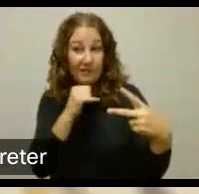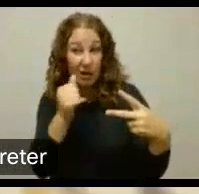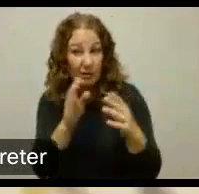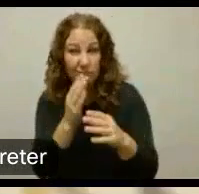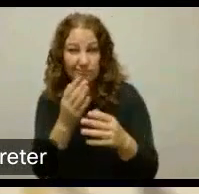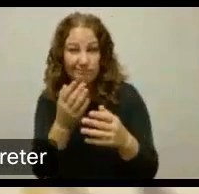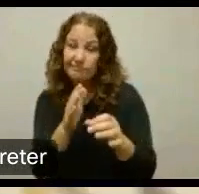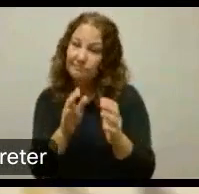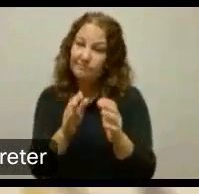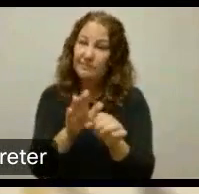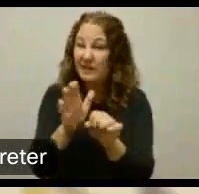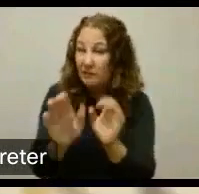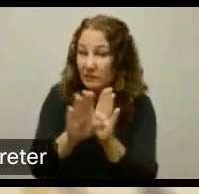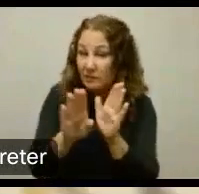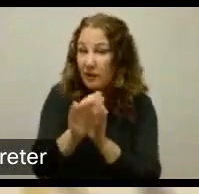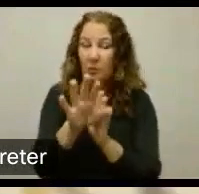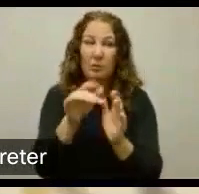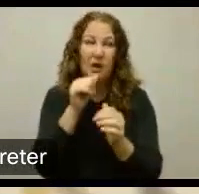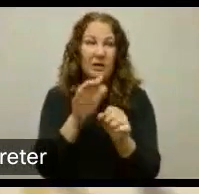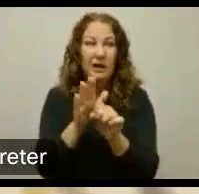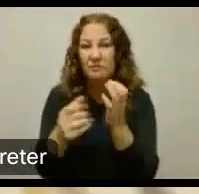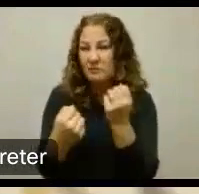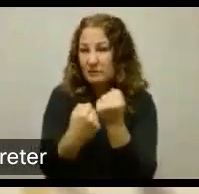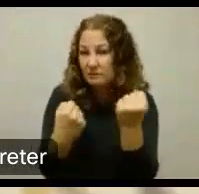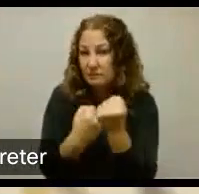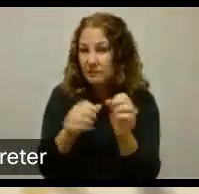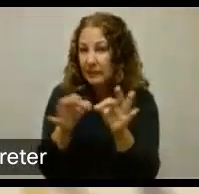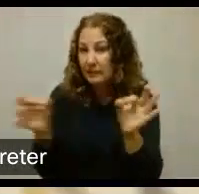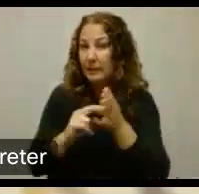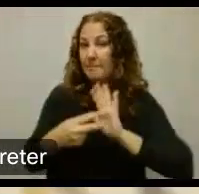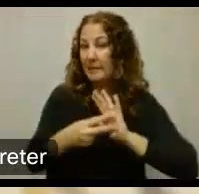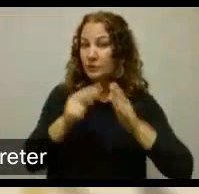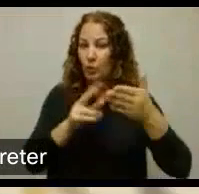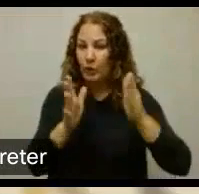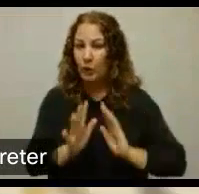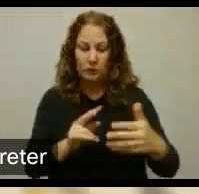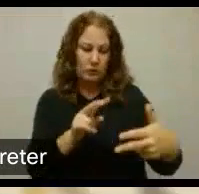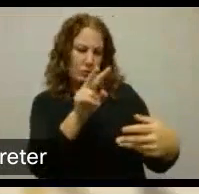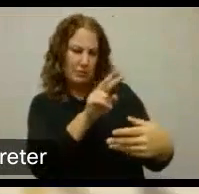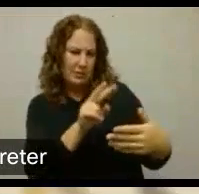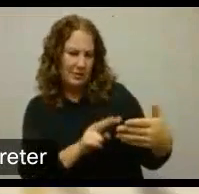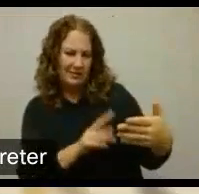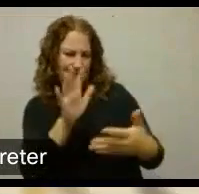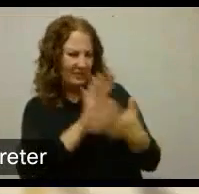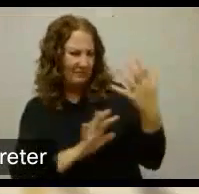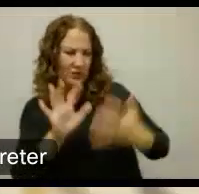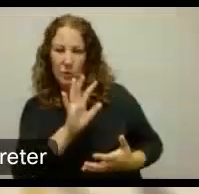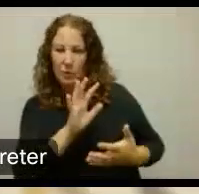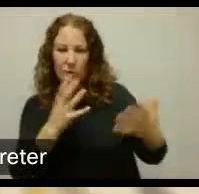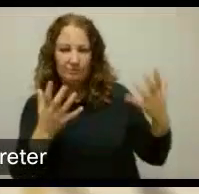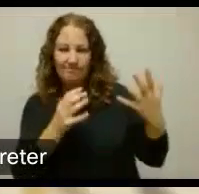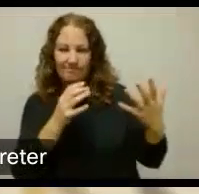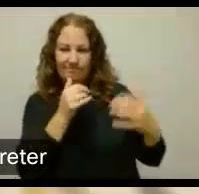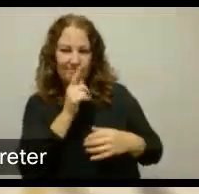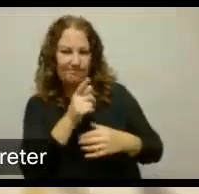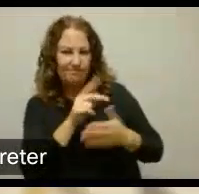enough development or enough supporting sentences is that my readers might be confused. They might find it hard to